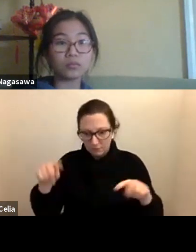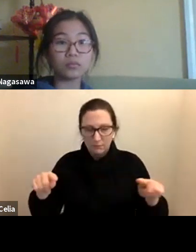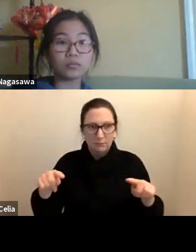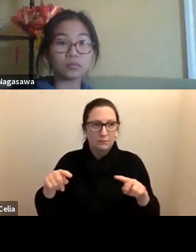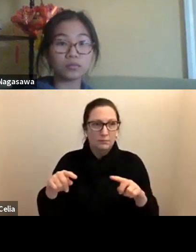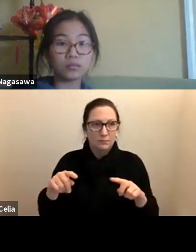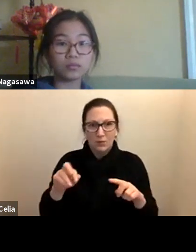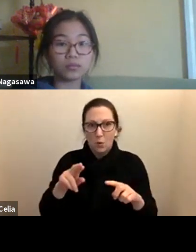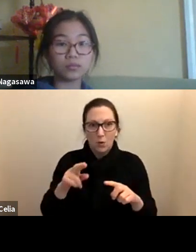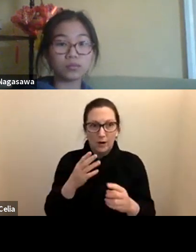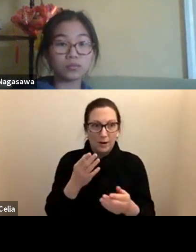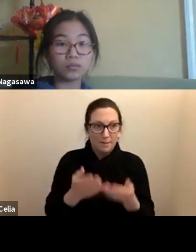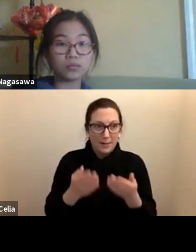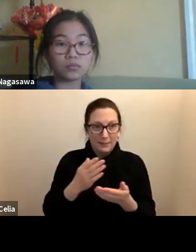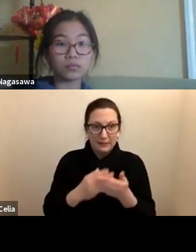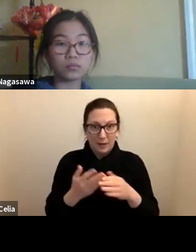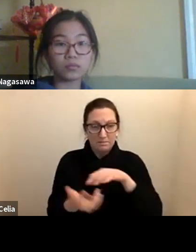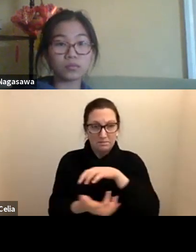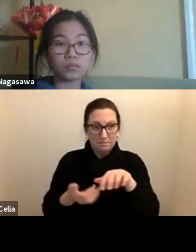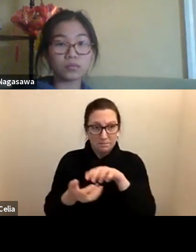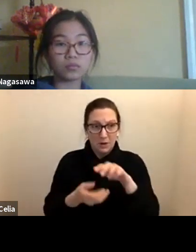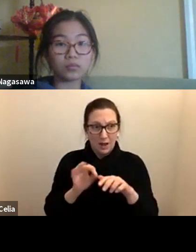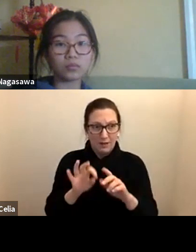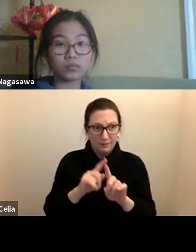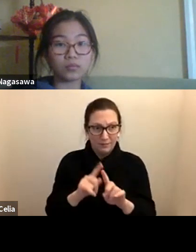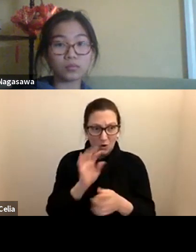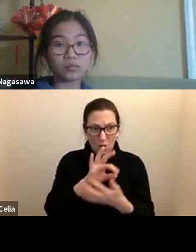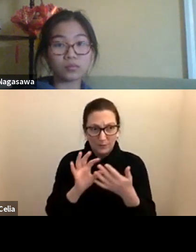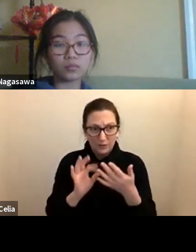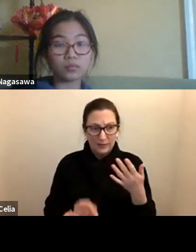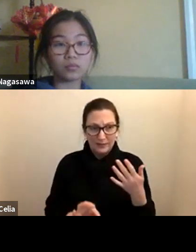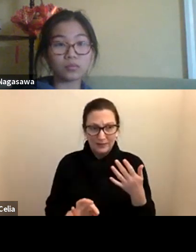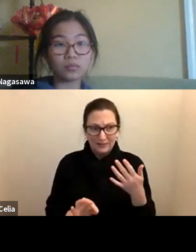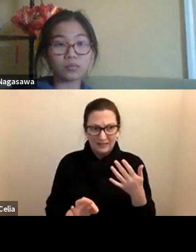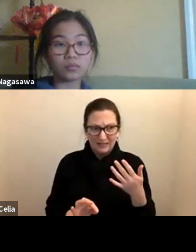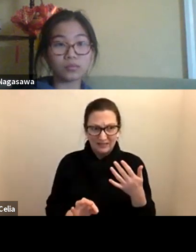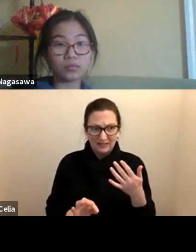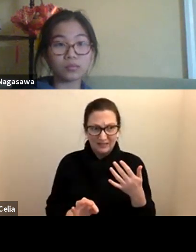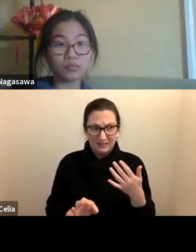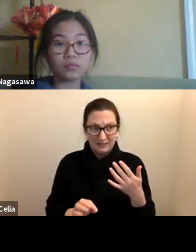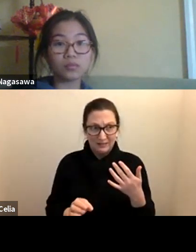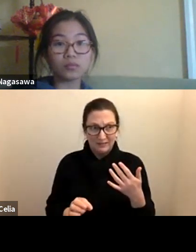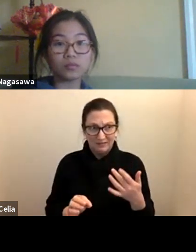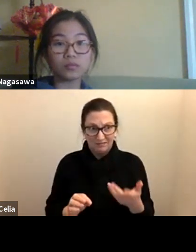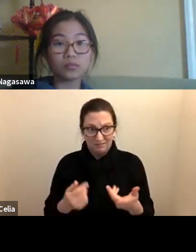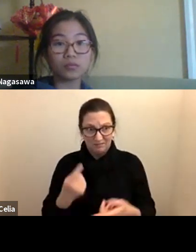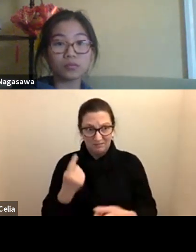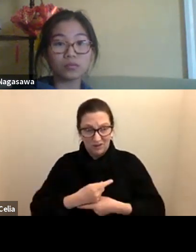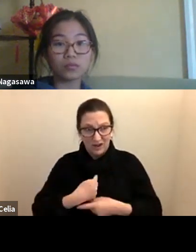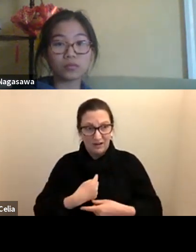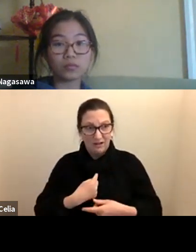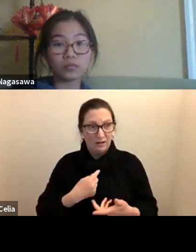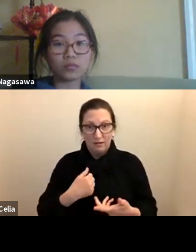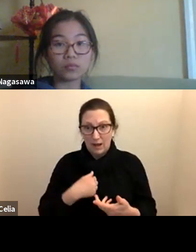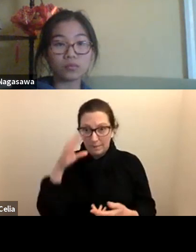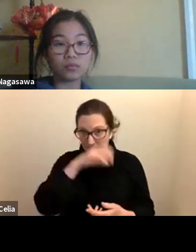those options. Is that oversimplifying? Are there ones that